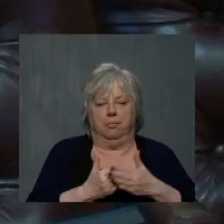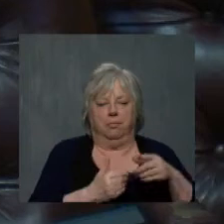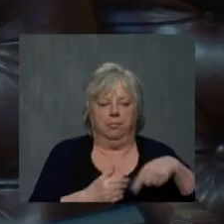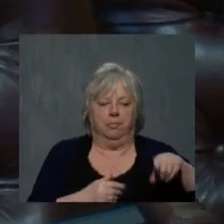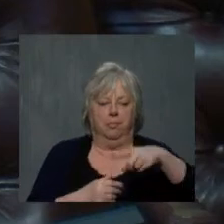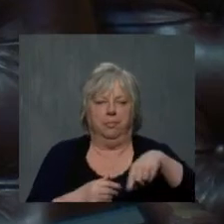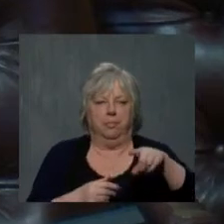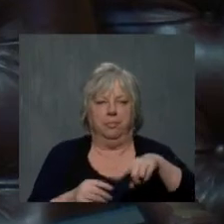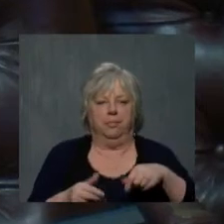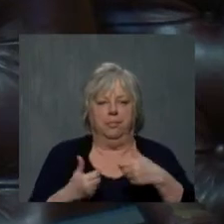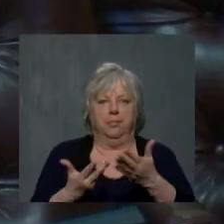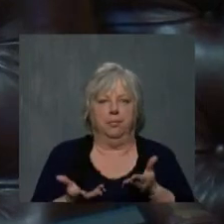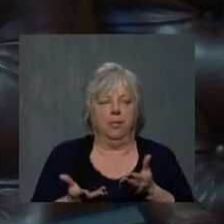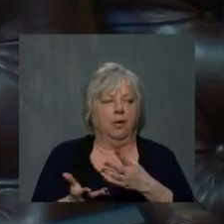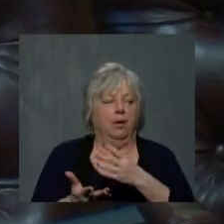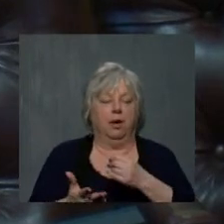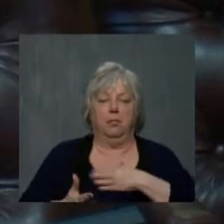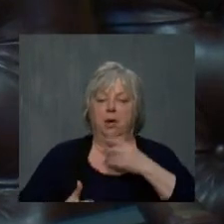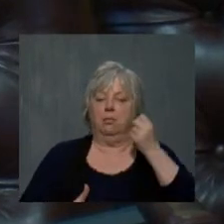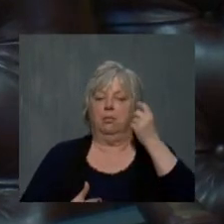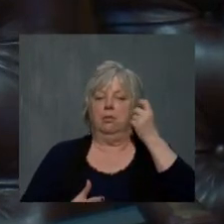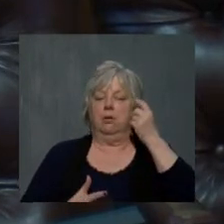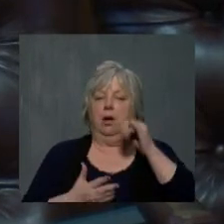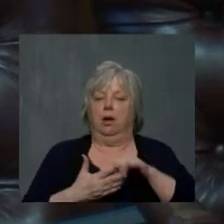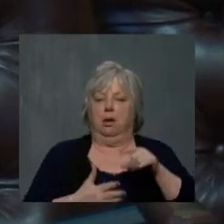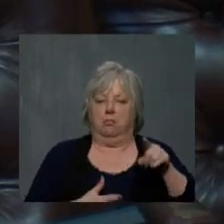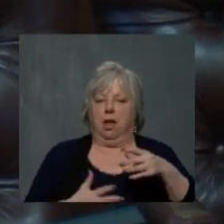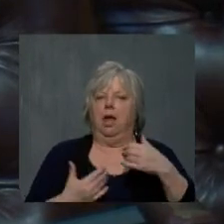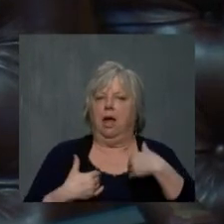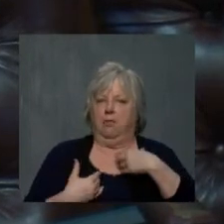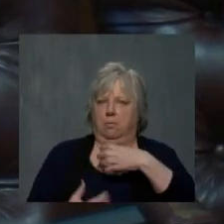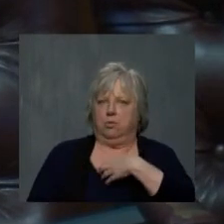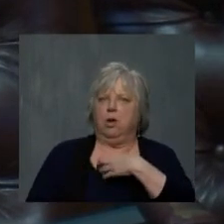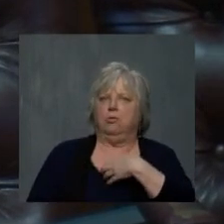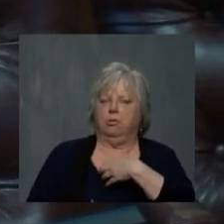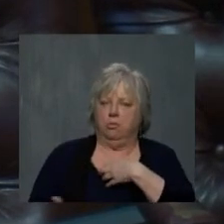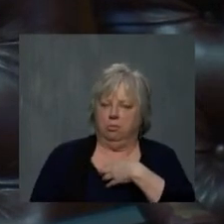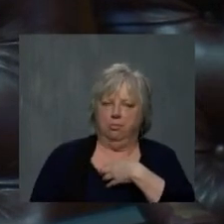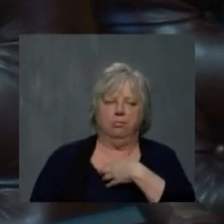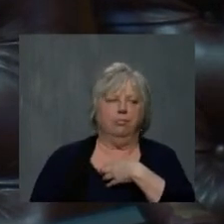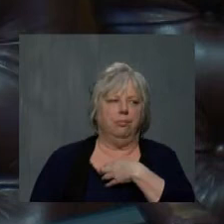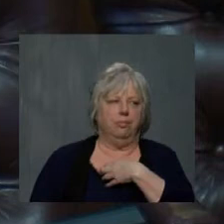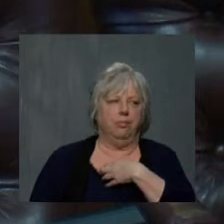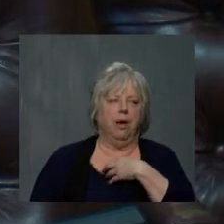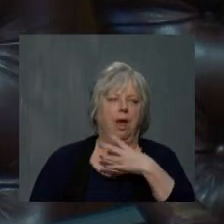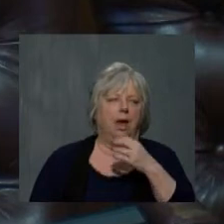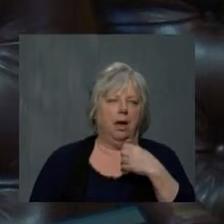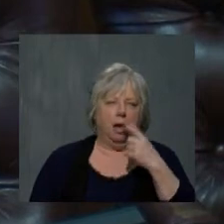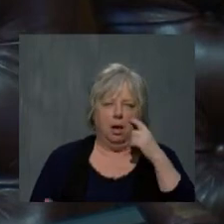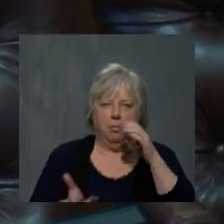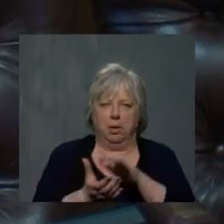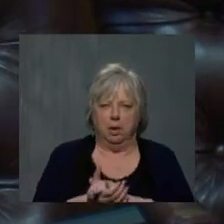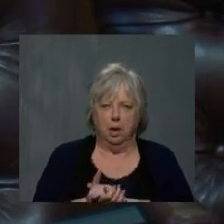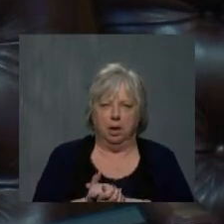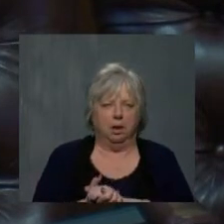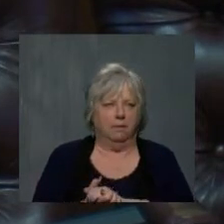proximity to this, and it's my understanding that they have objections to it. And I believe